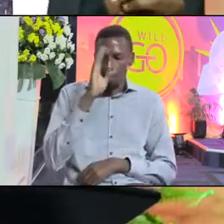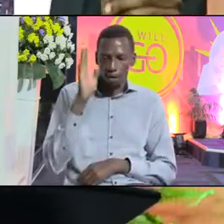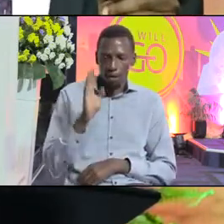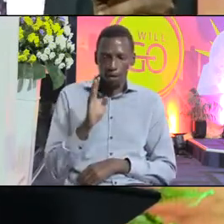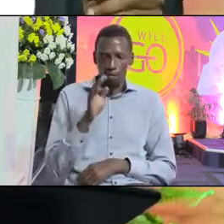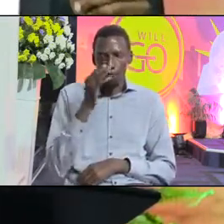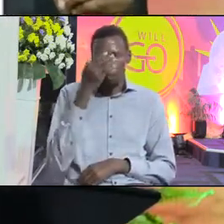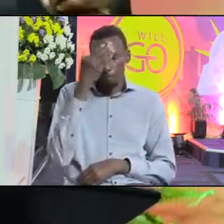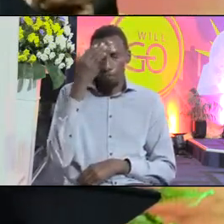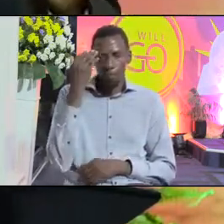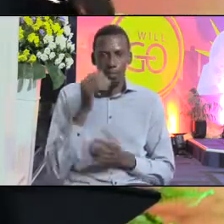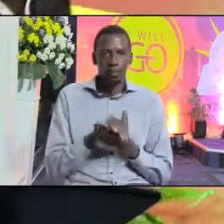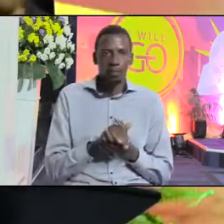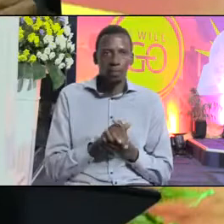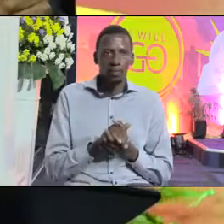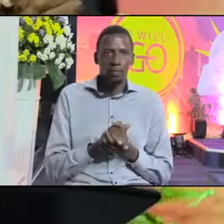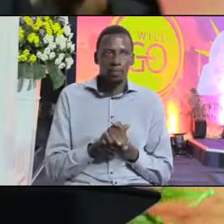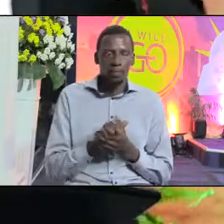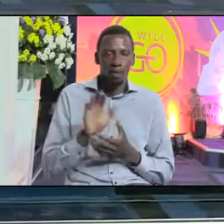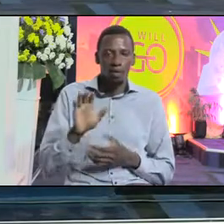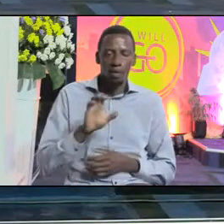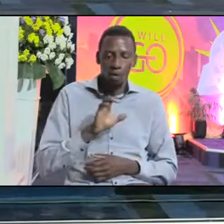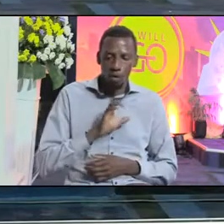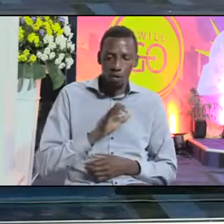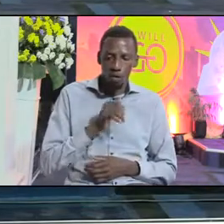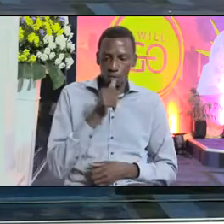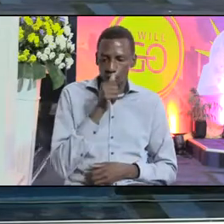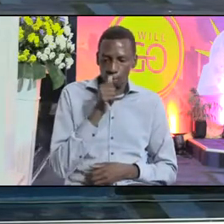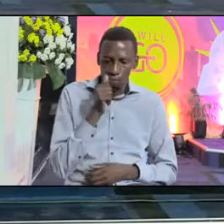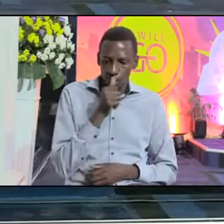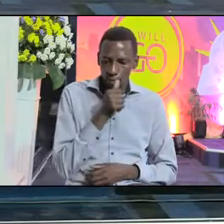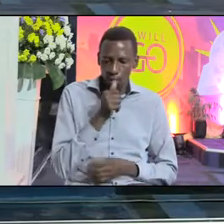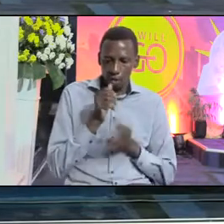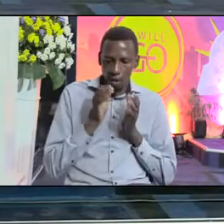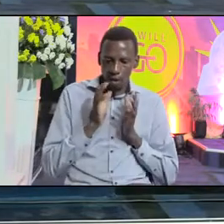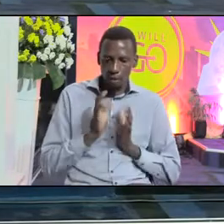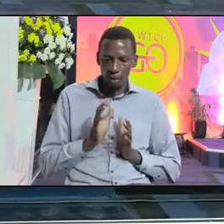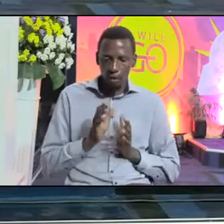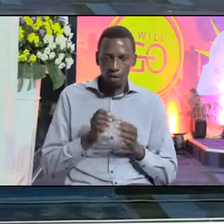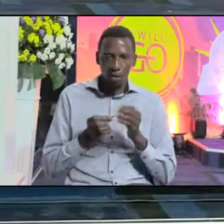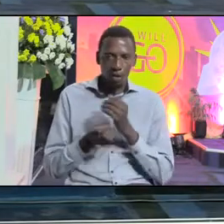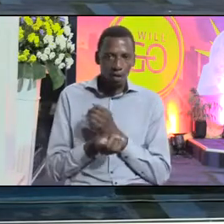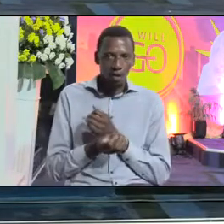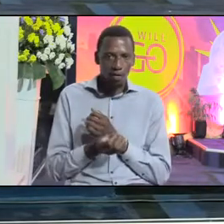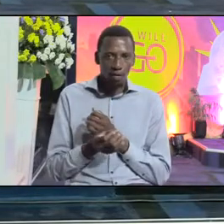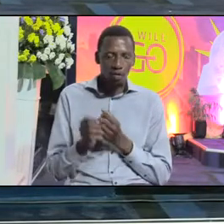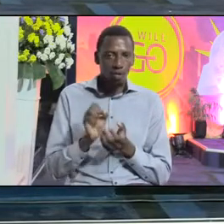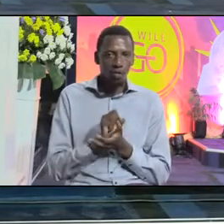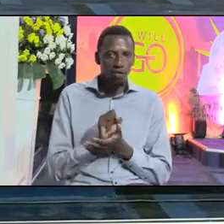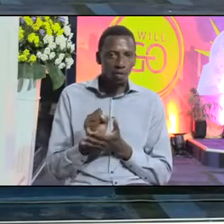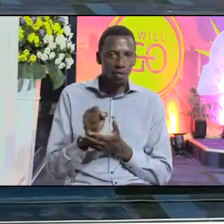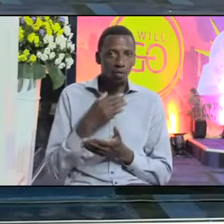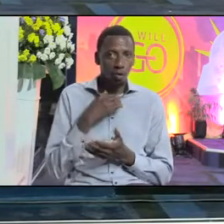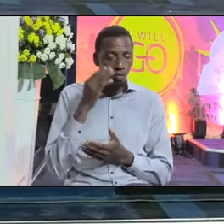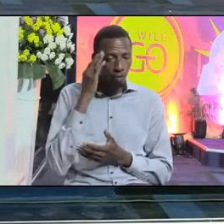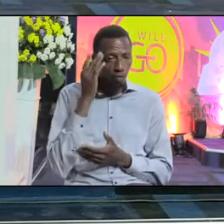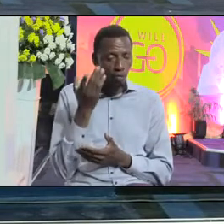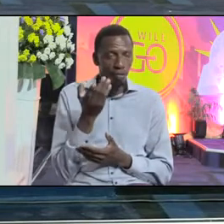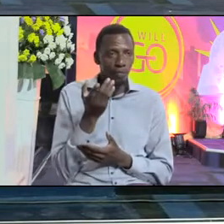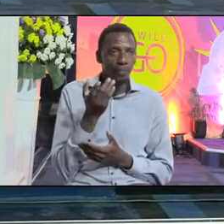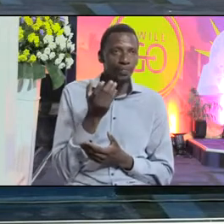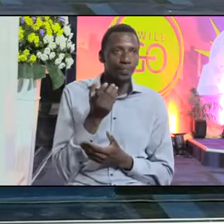own private and personal definition of a saint. Would you like to know what it is? Would you like to